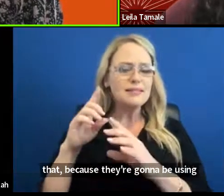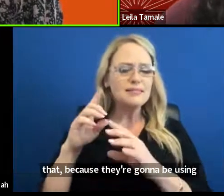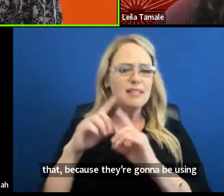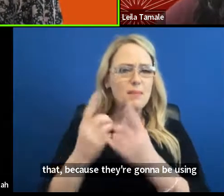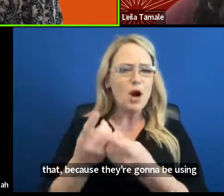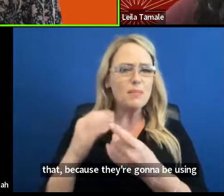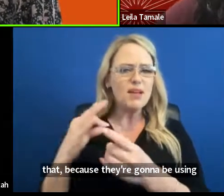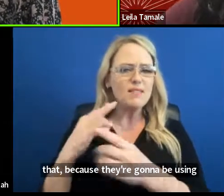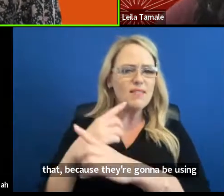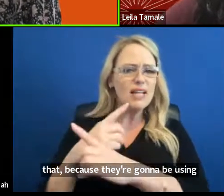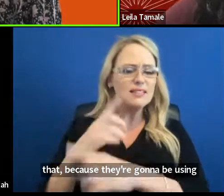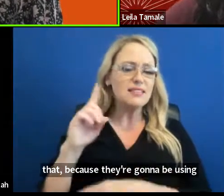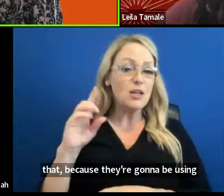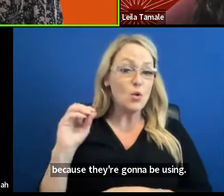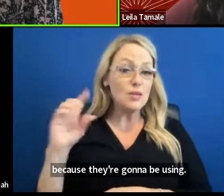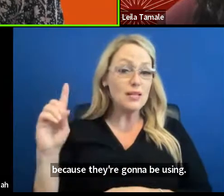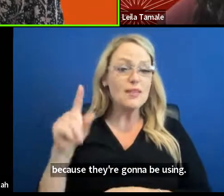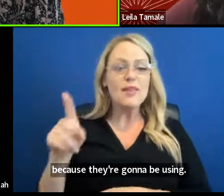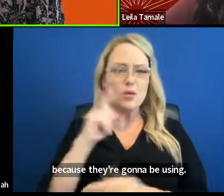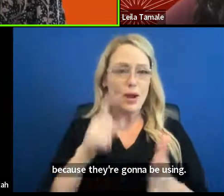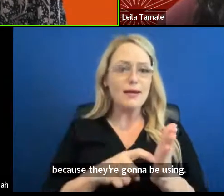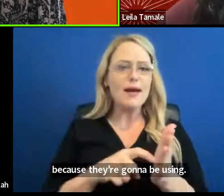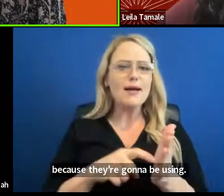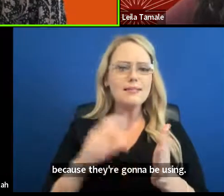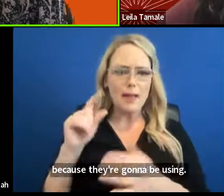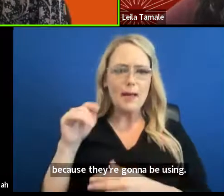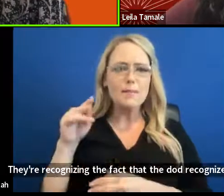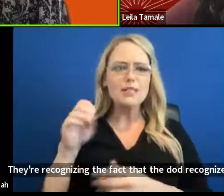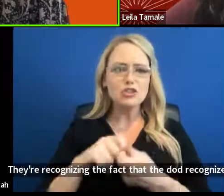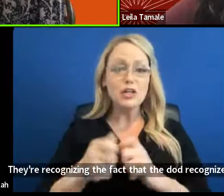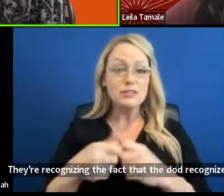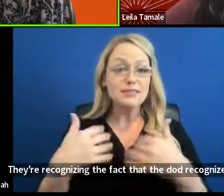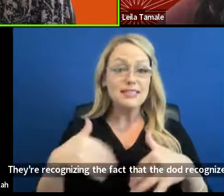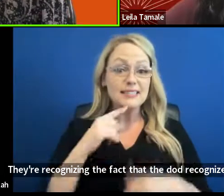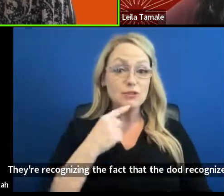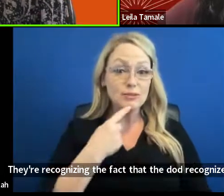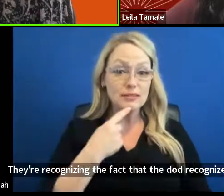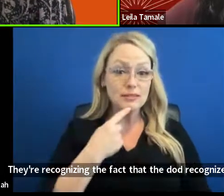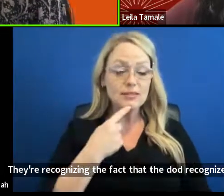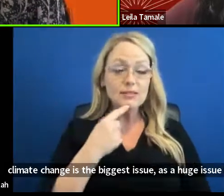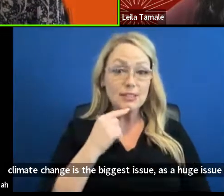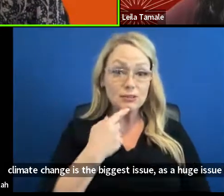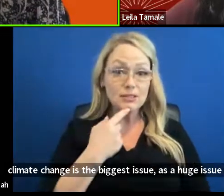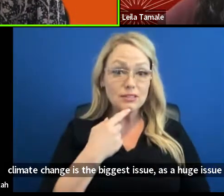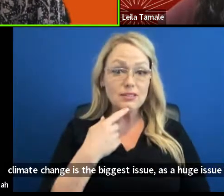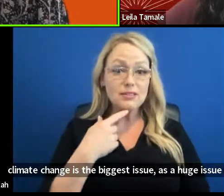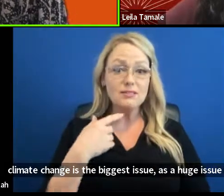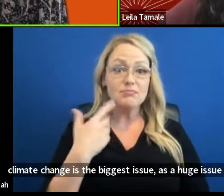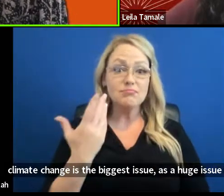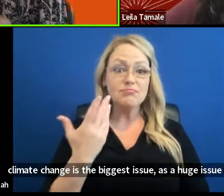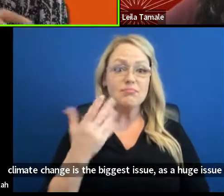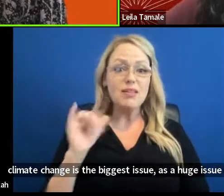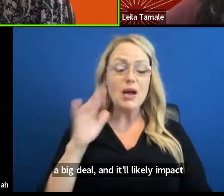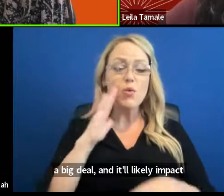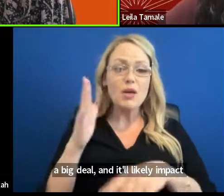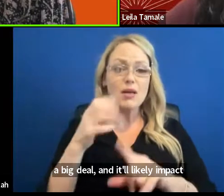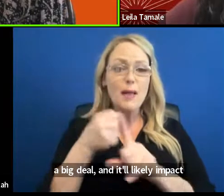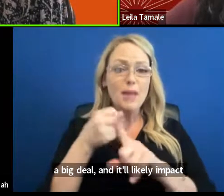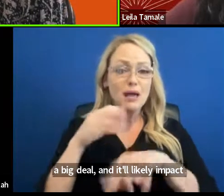DOD recognizes climate change as the biggest issue, as a huge issue, is a big deal. And it'll likely impact the way that